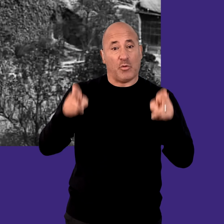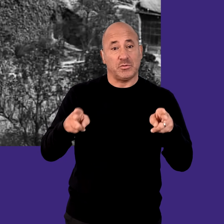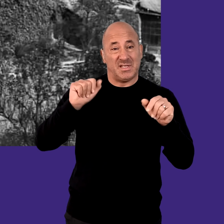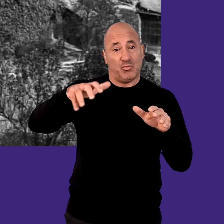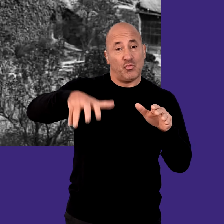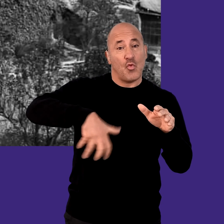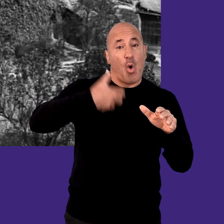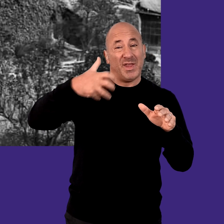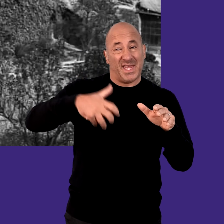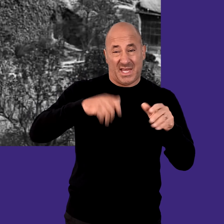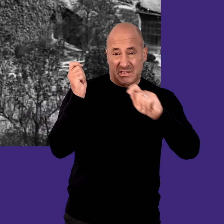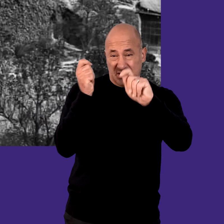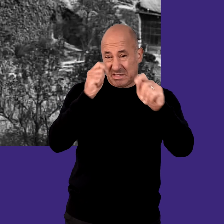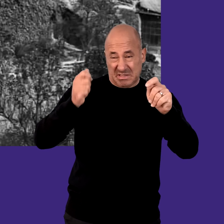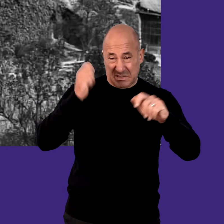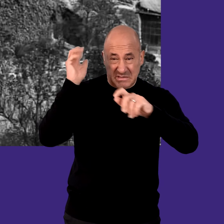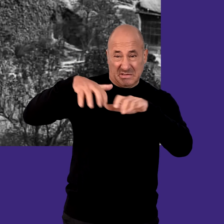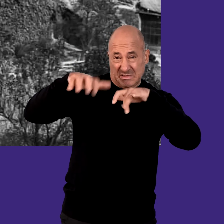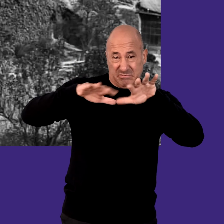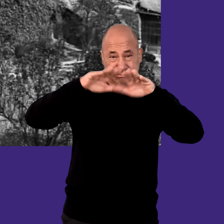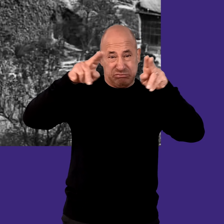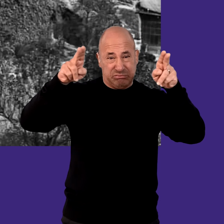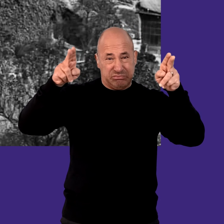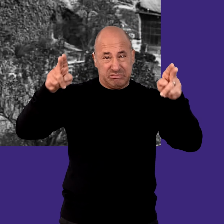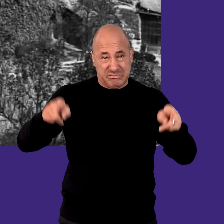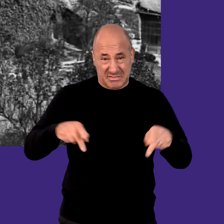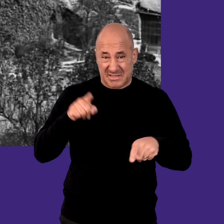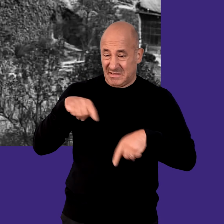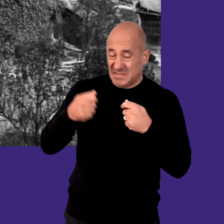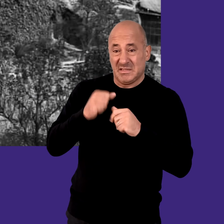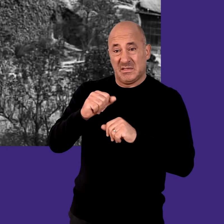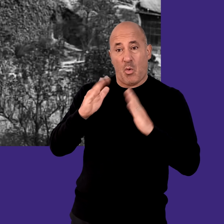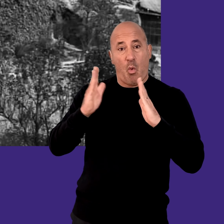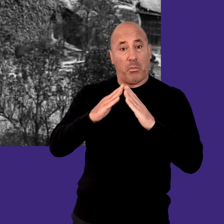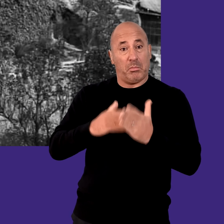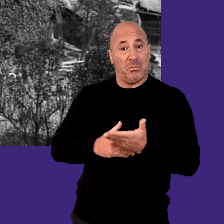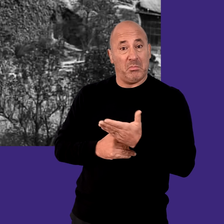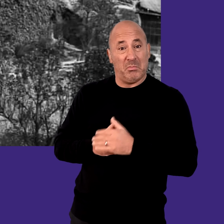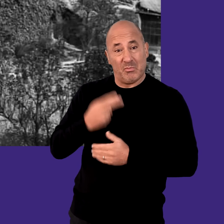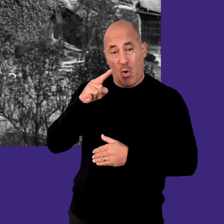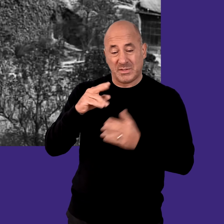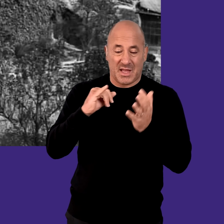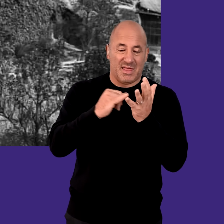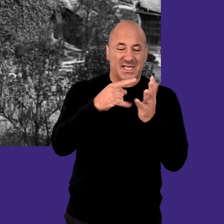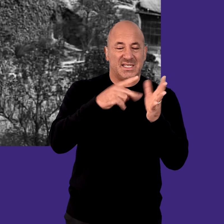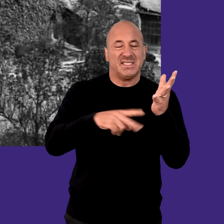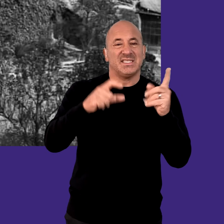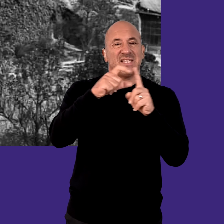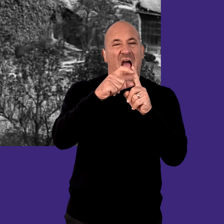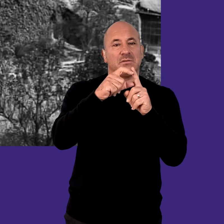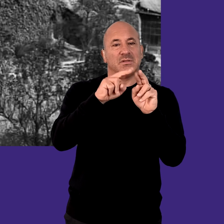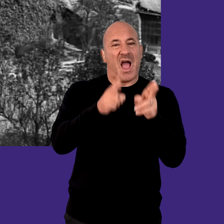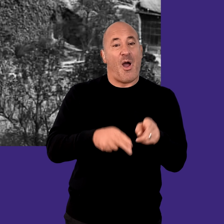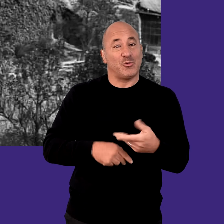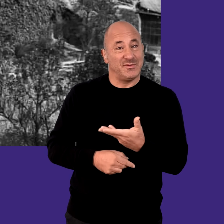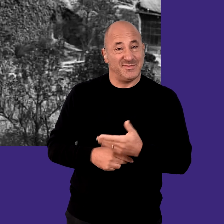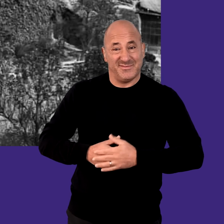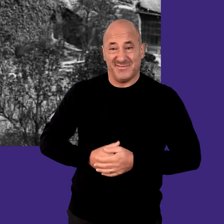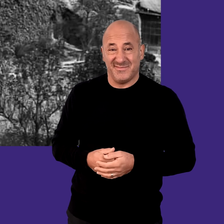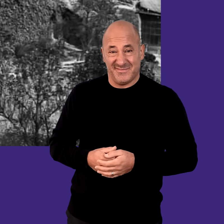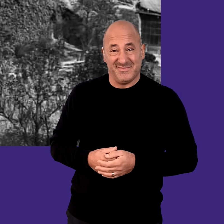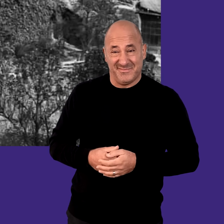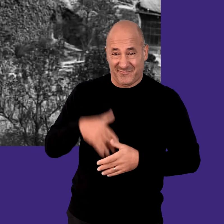Henry Senior instructed his workers to carve out the shape of a mansion